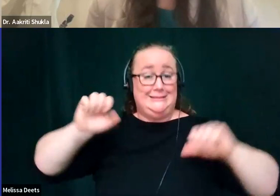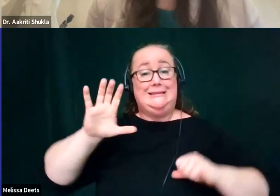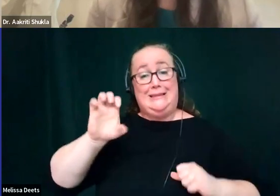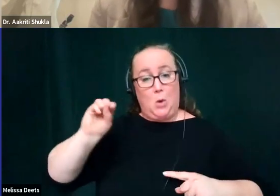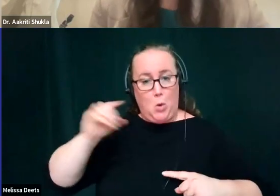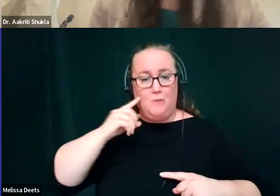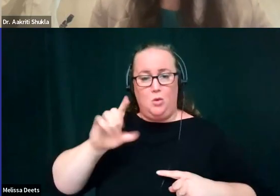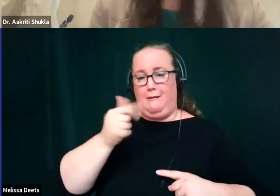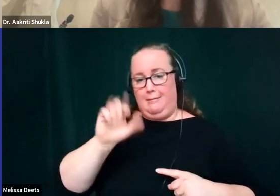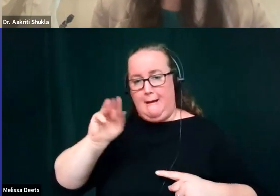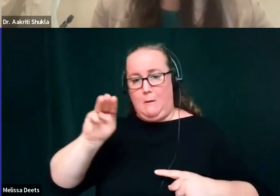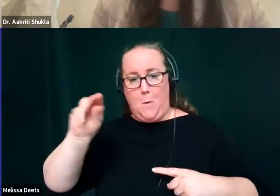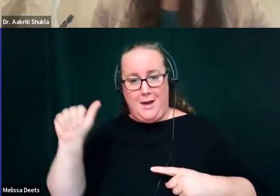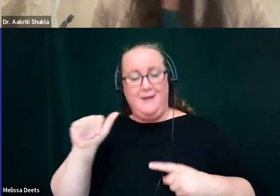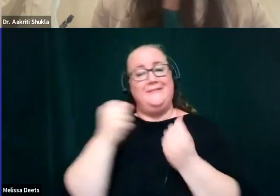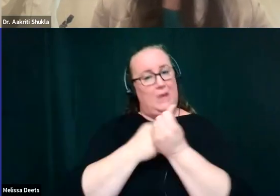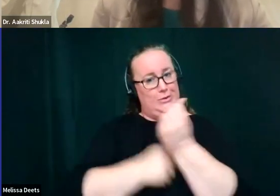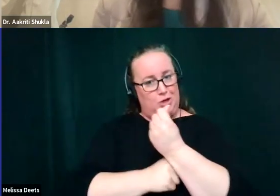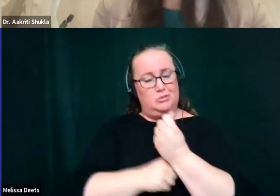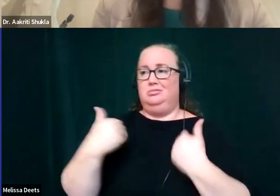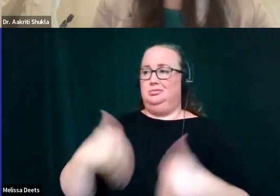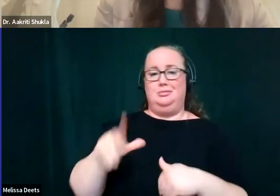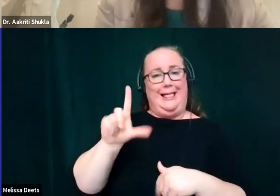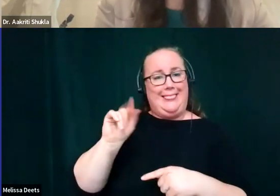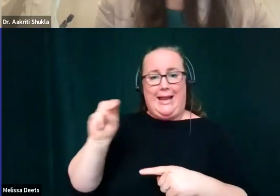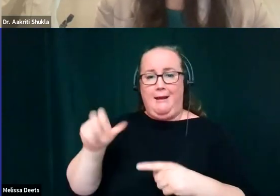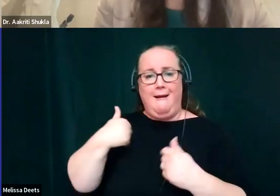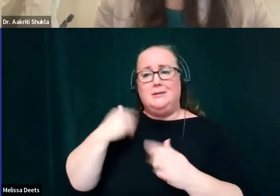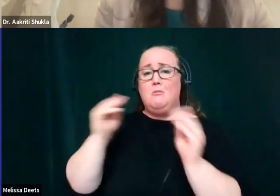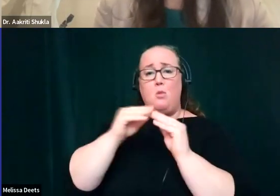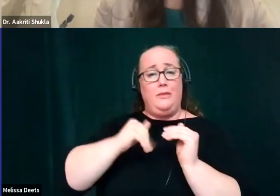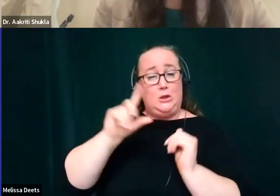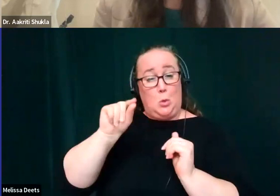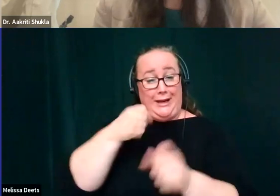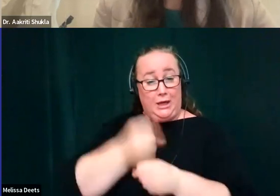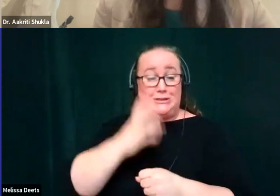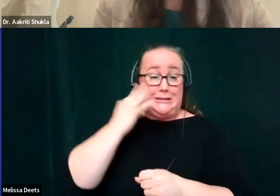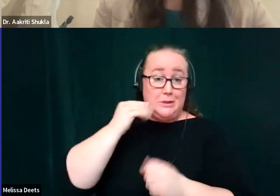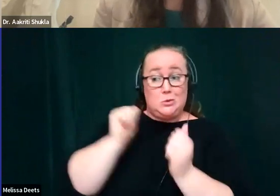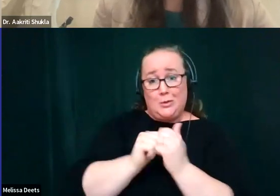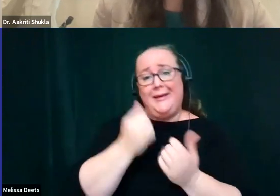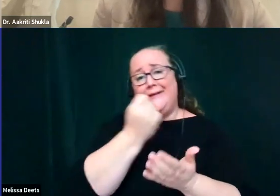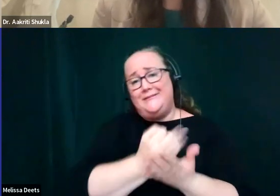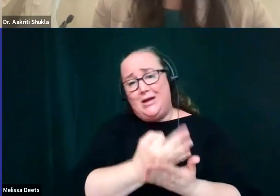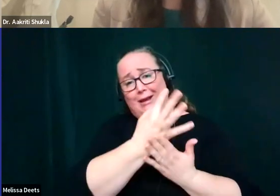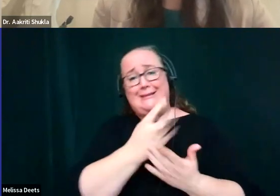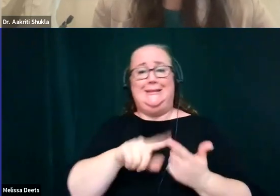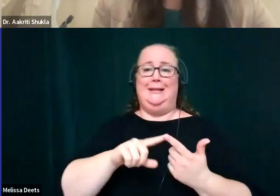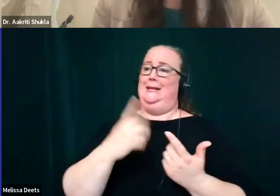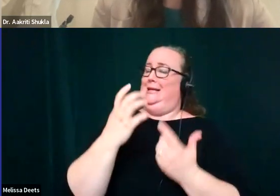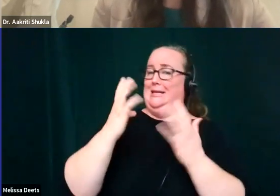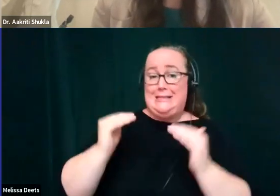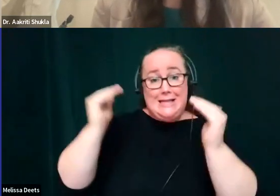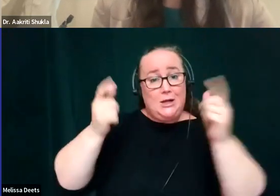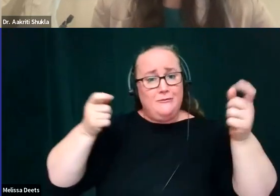Glaucoma Foundation. Elena is amazing, and she has over 20 years of experience in fundraising and executive management, and it gives